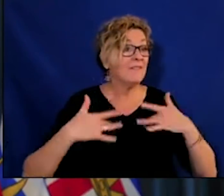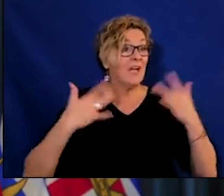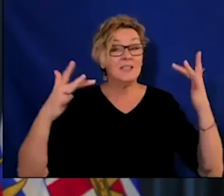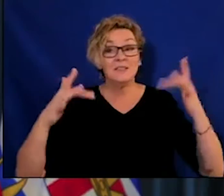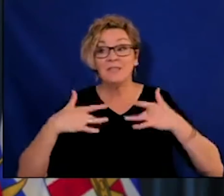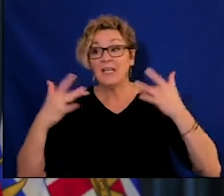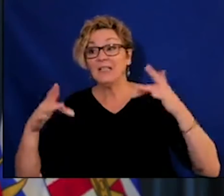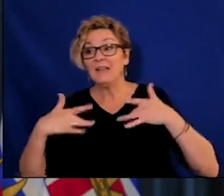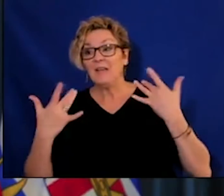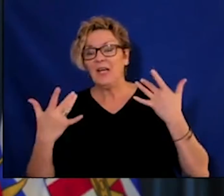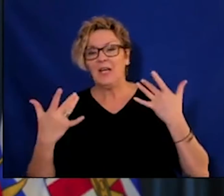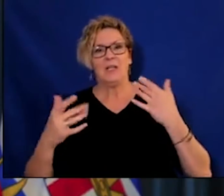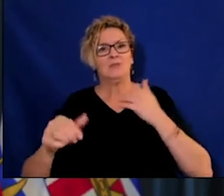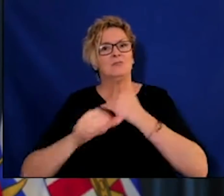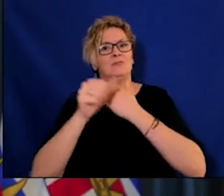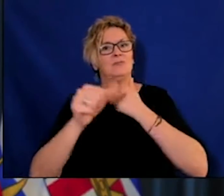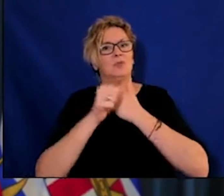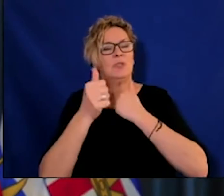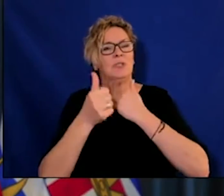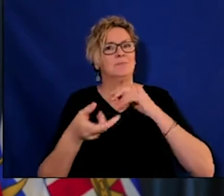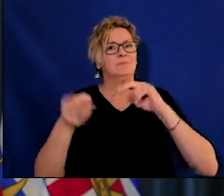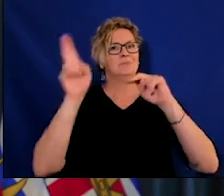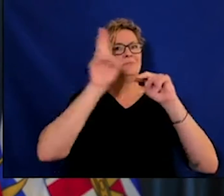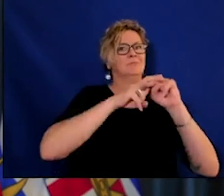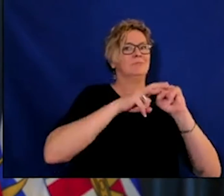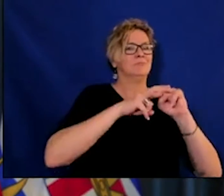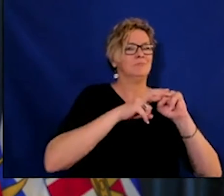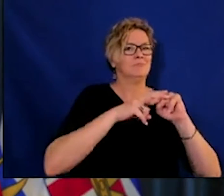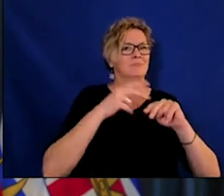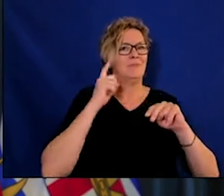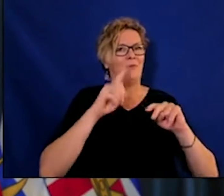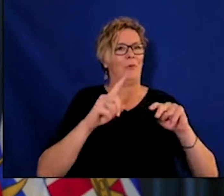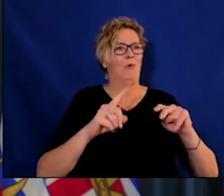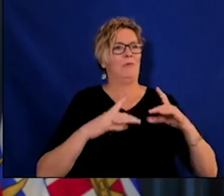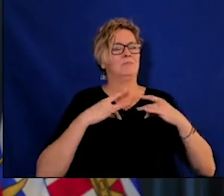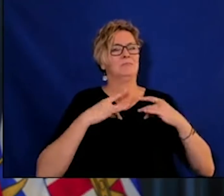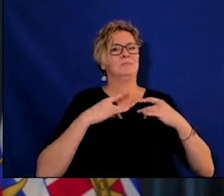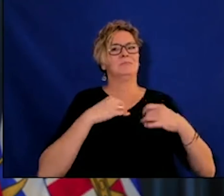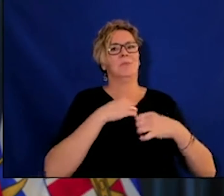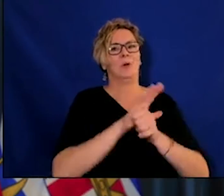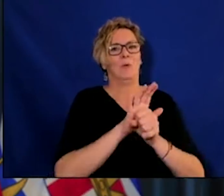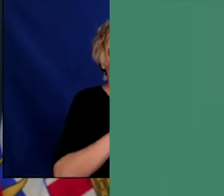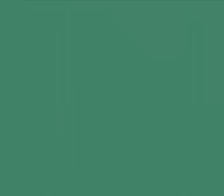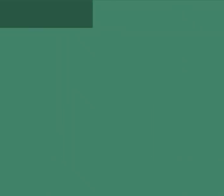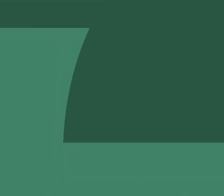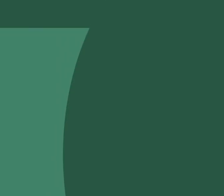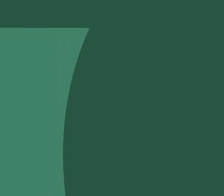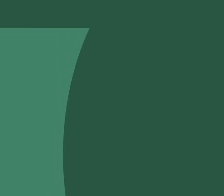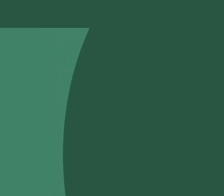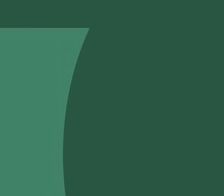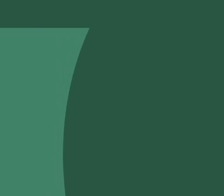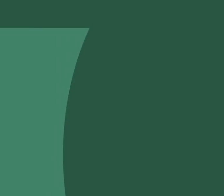given. We must fill the promise of the orders we have put in place to help keep us safe.